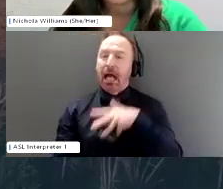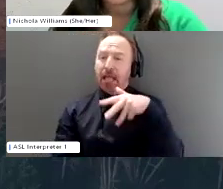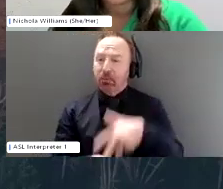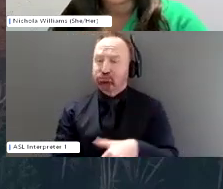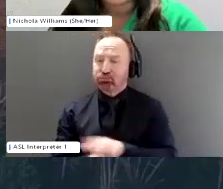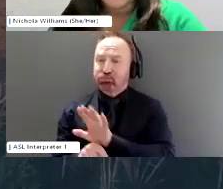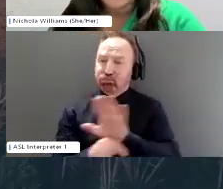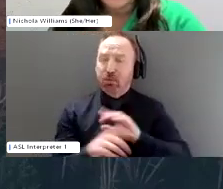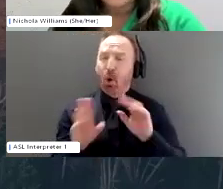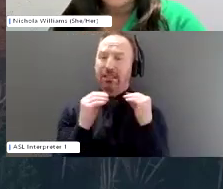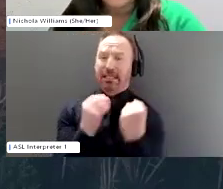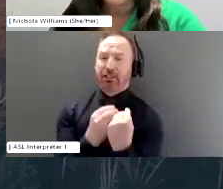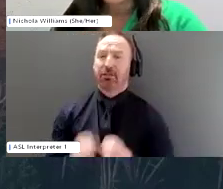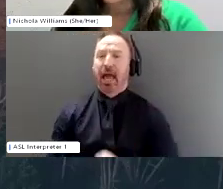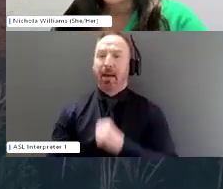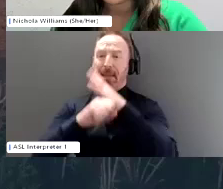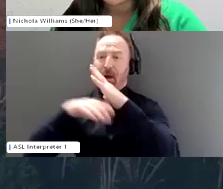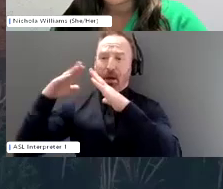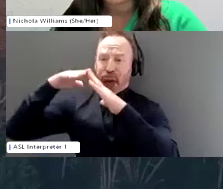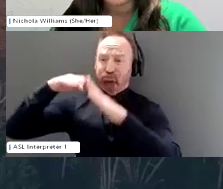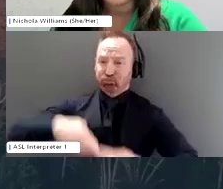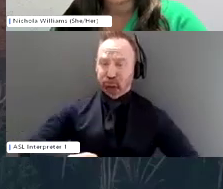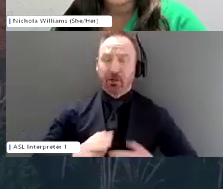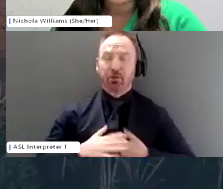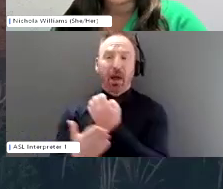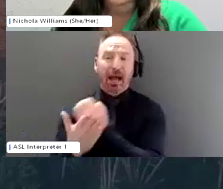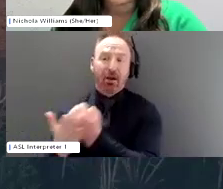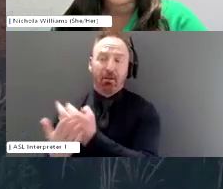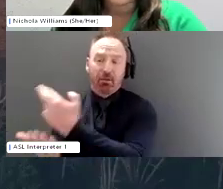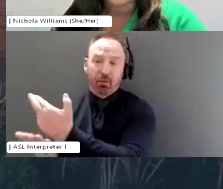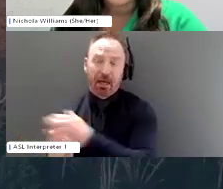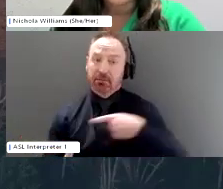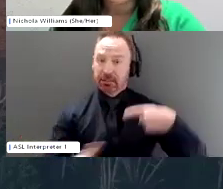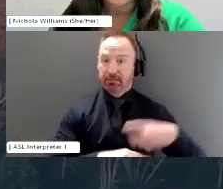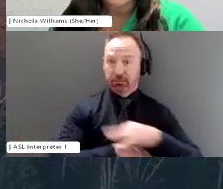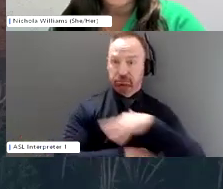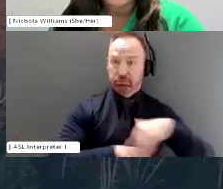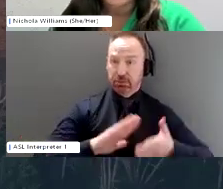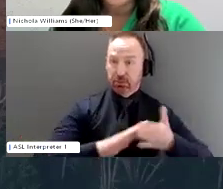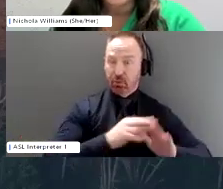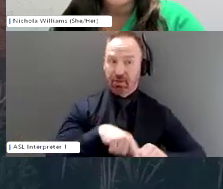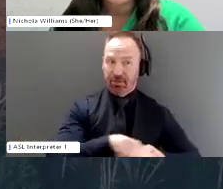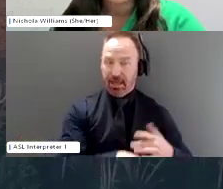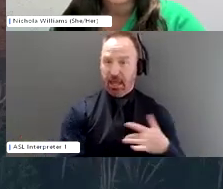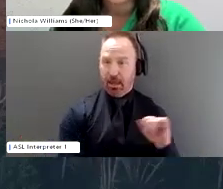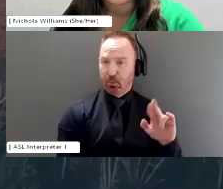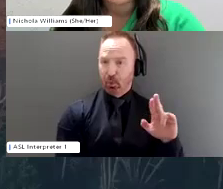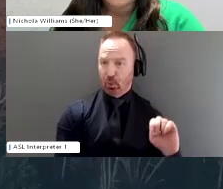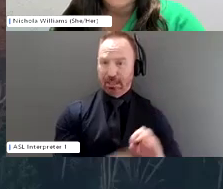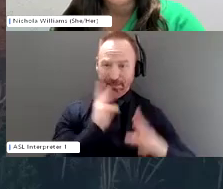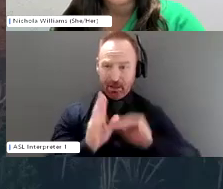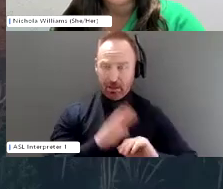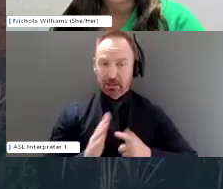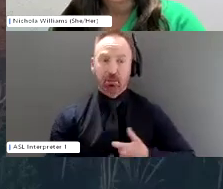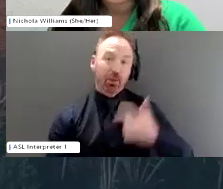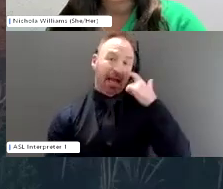economic resources, especially for Indigenous communities facing abuse. Acknowledging colonialism's ongoing